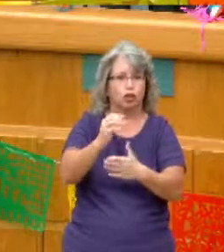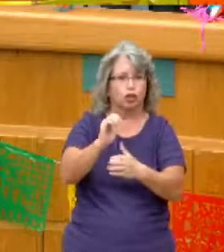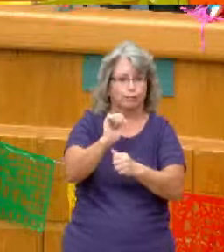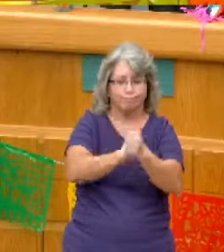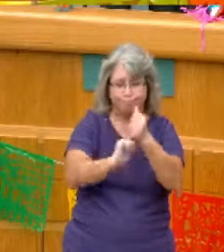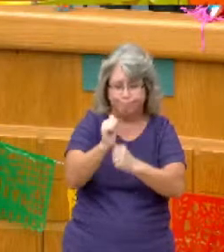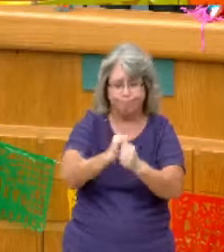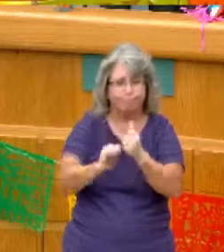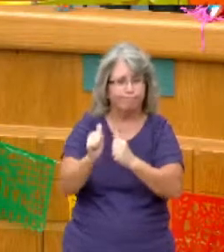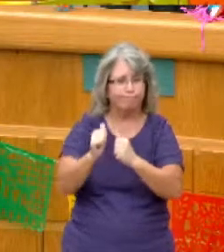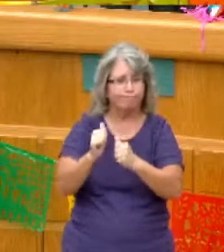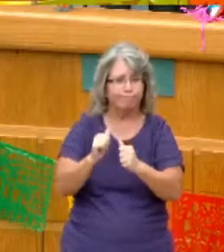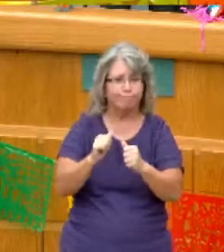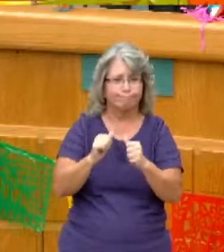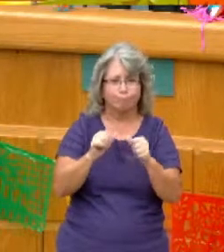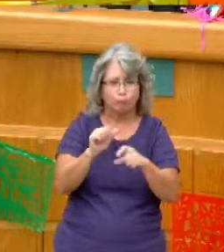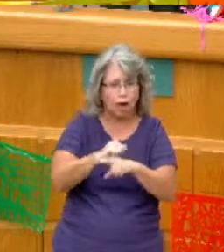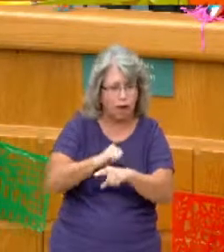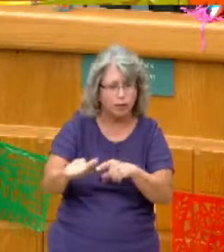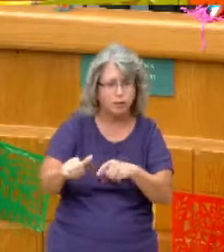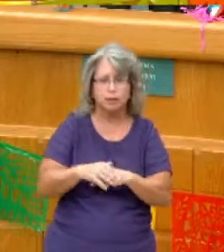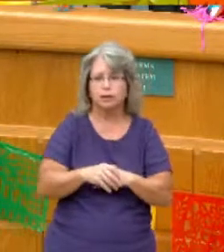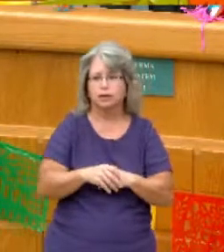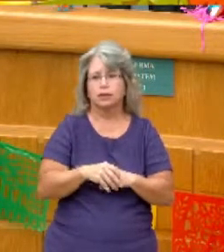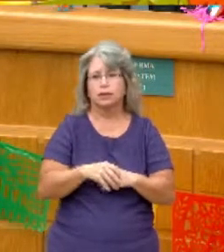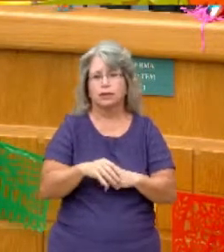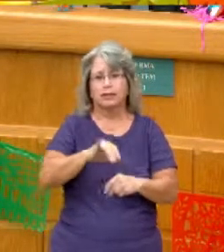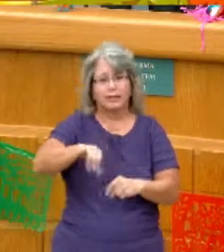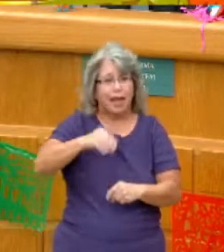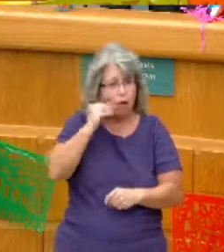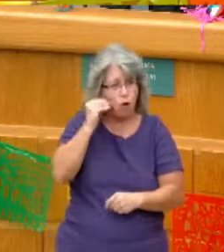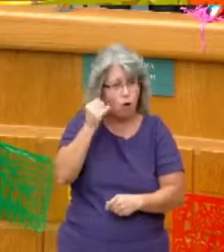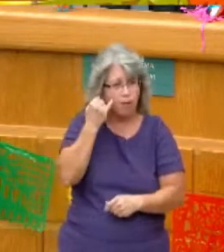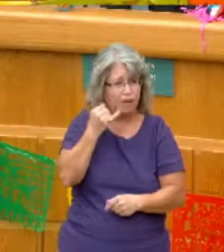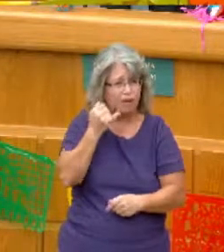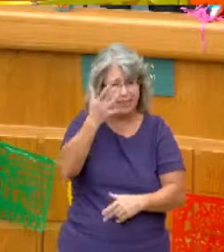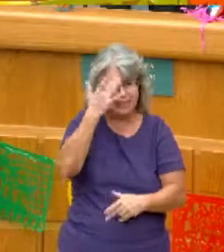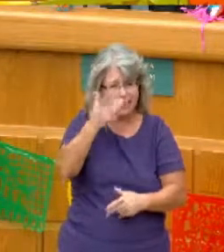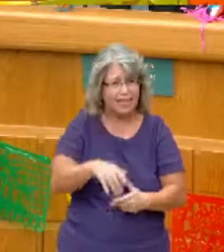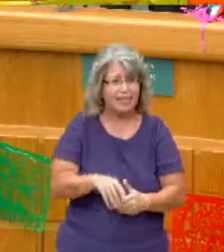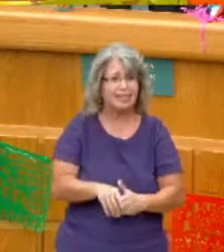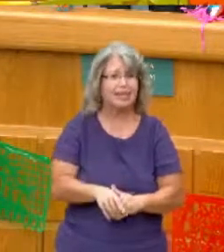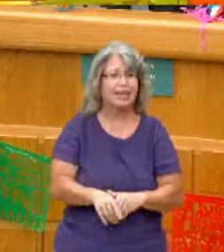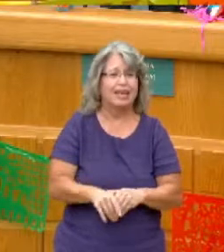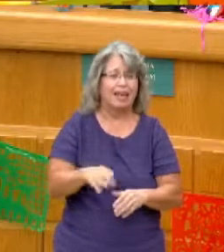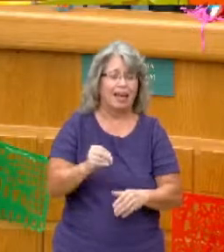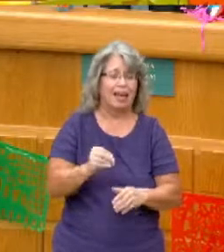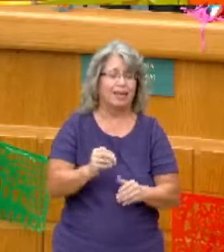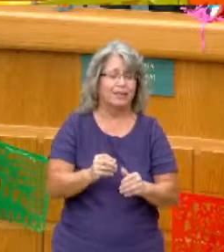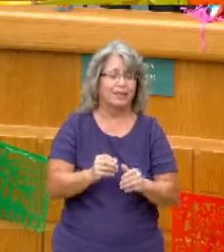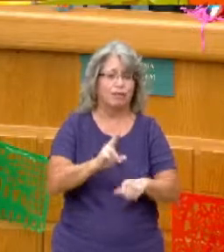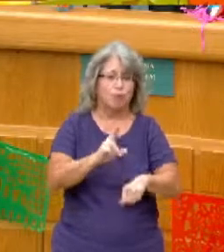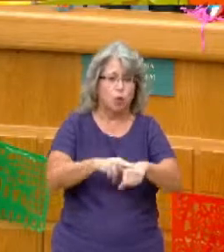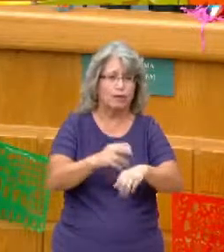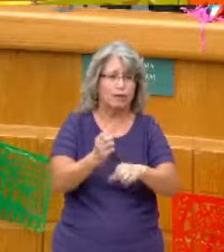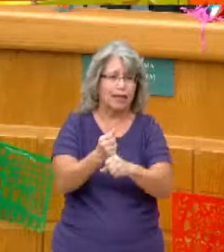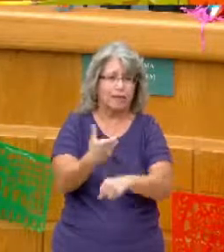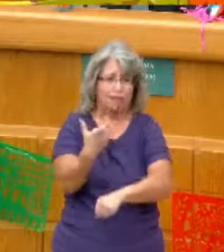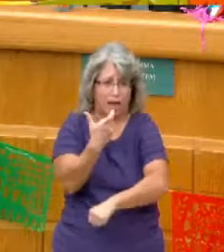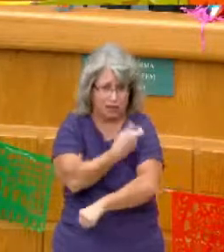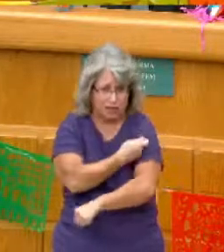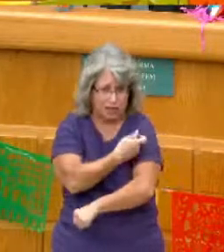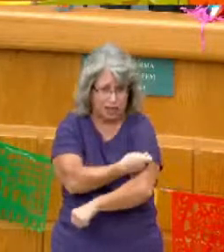and of course, getting vaccinated. Most importantly, everyone, vaccinated